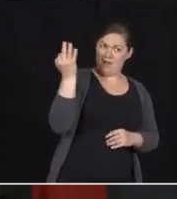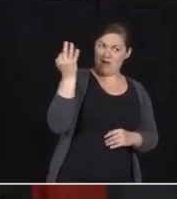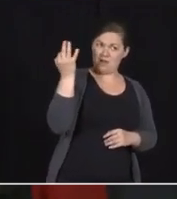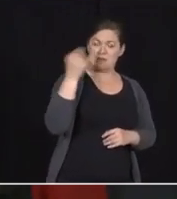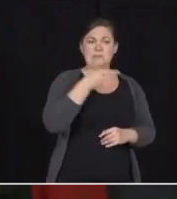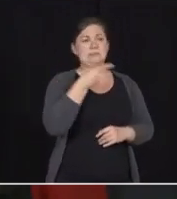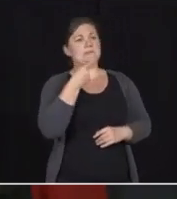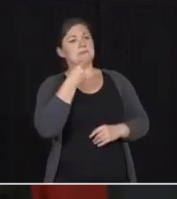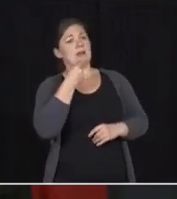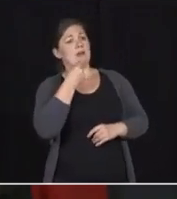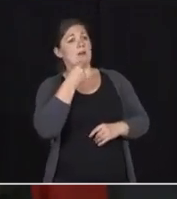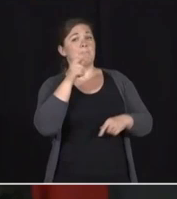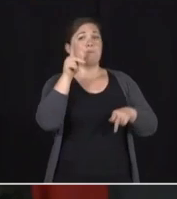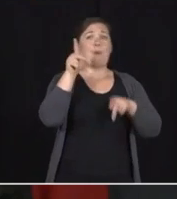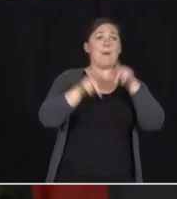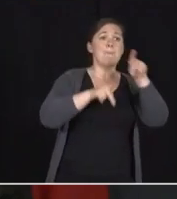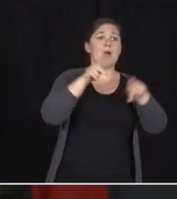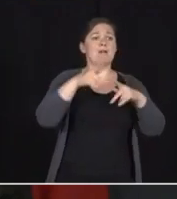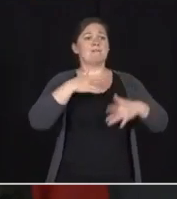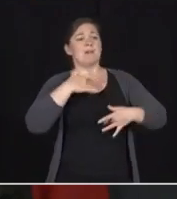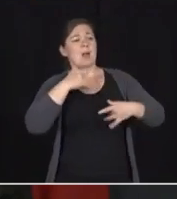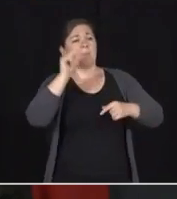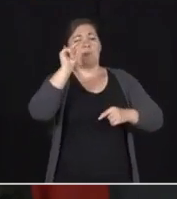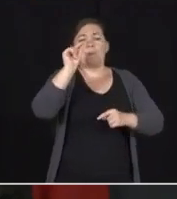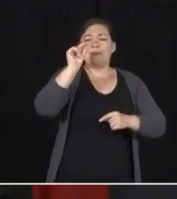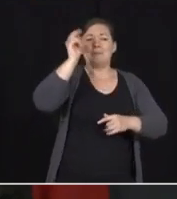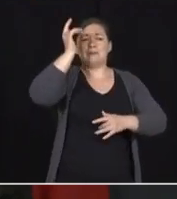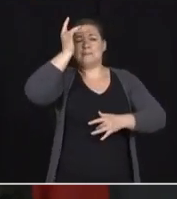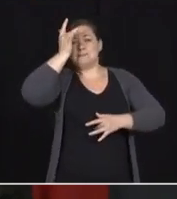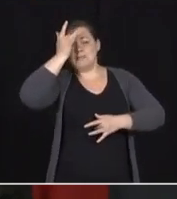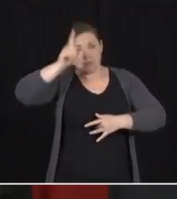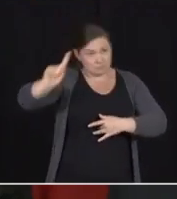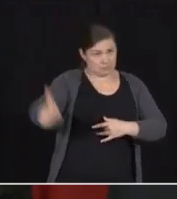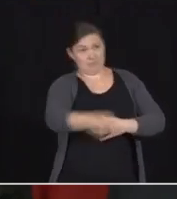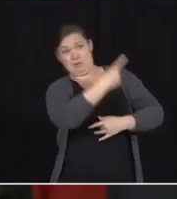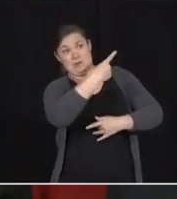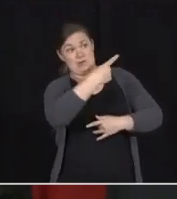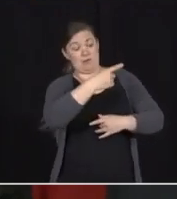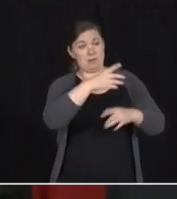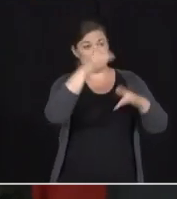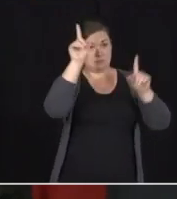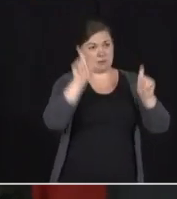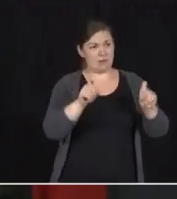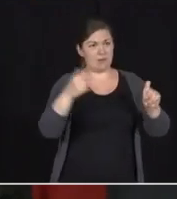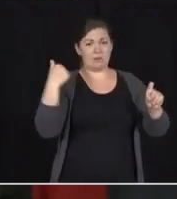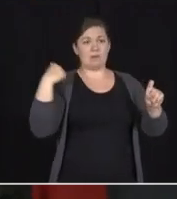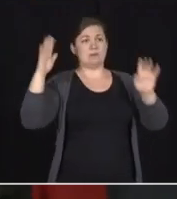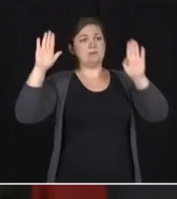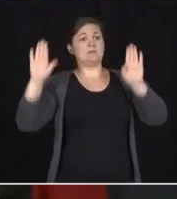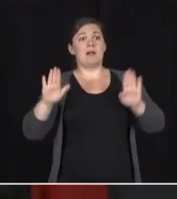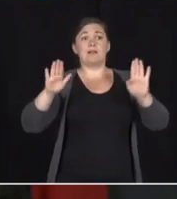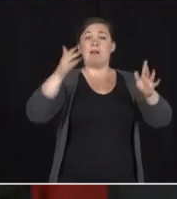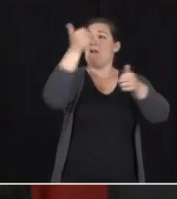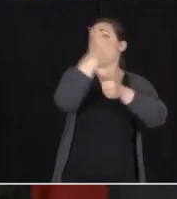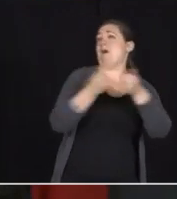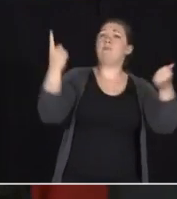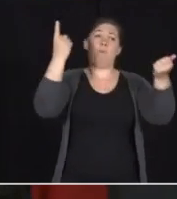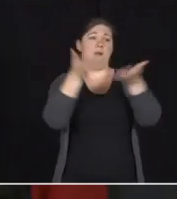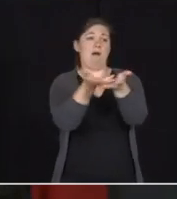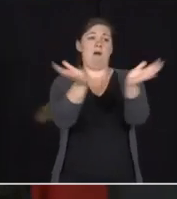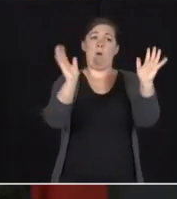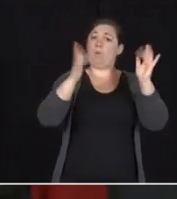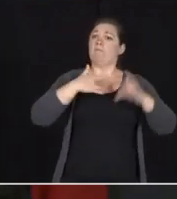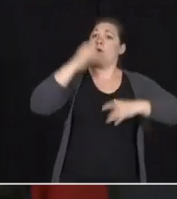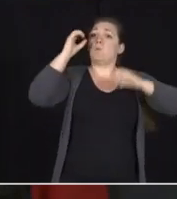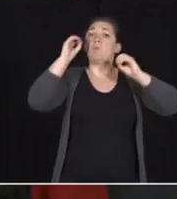should be, or people should be tested. On Sunday, you said asymptomatic or anyone really who has had contact with somebody who has COVID-19